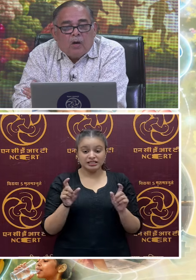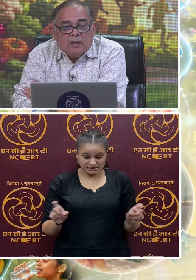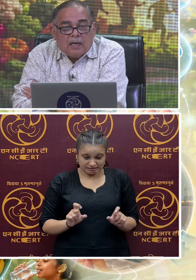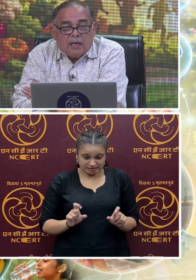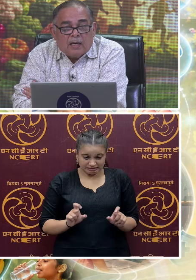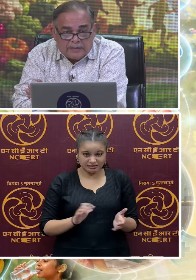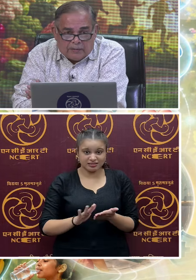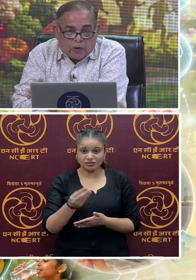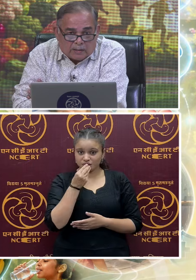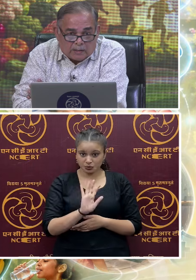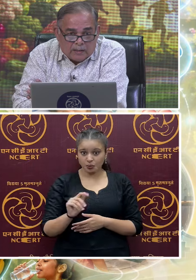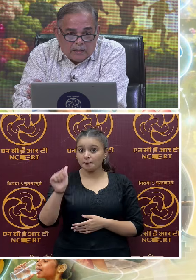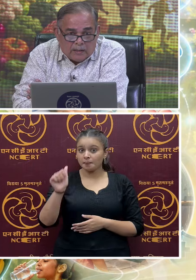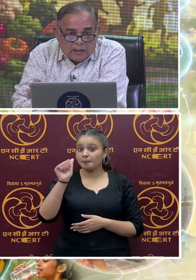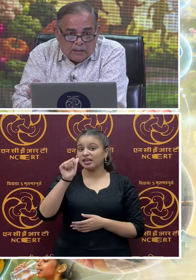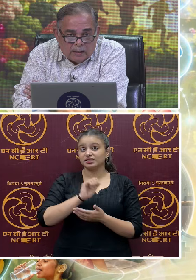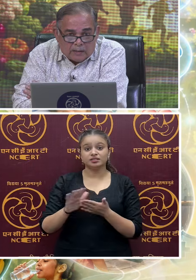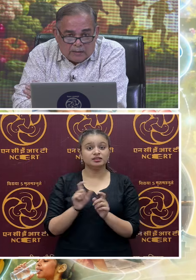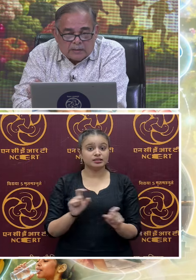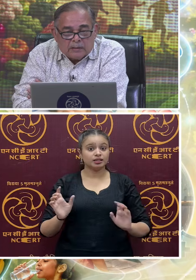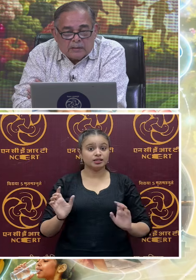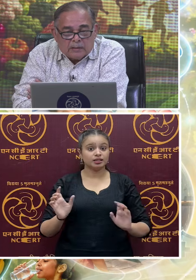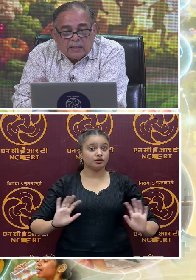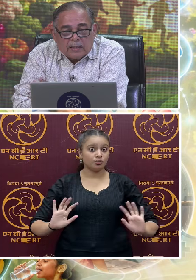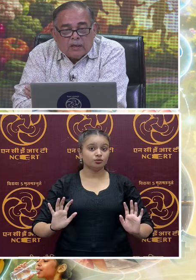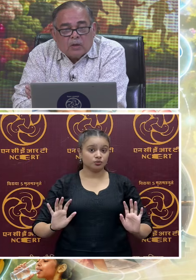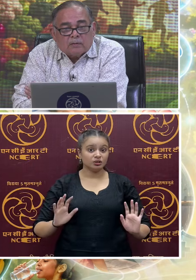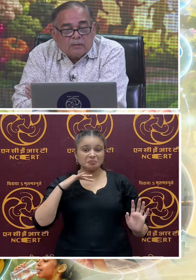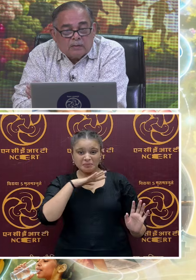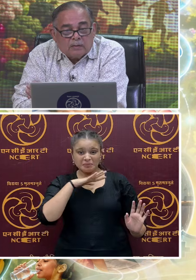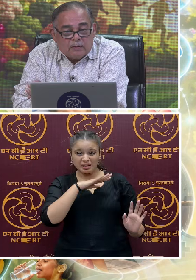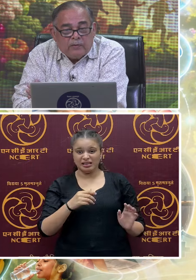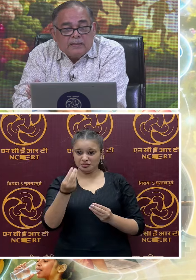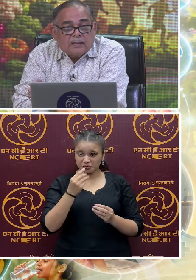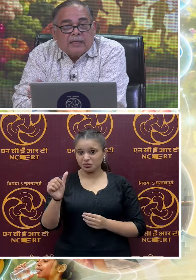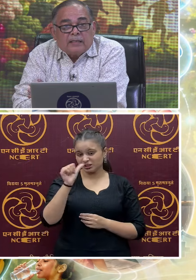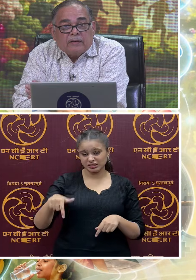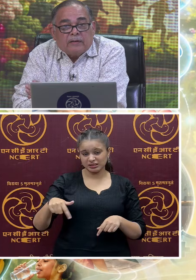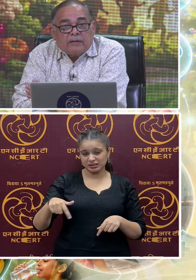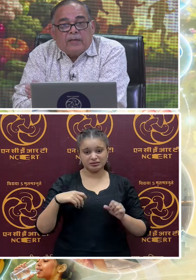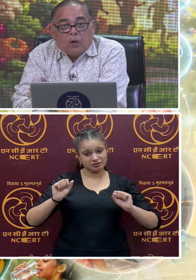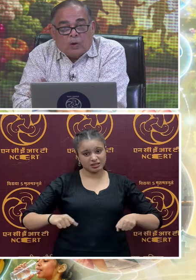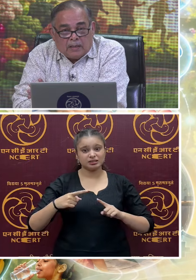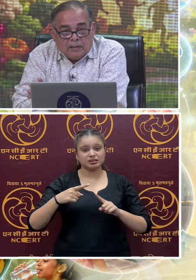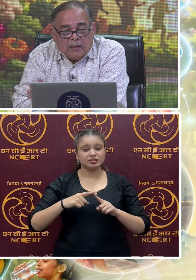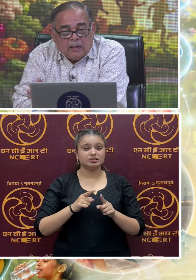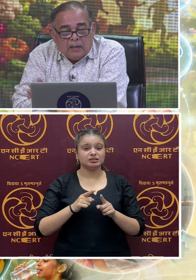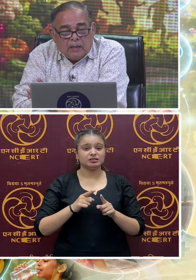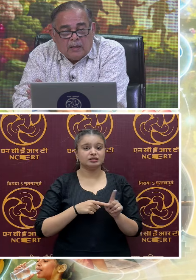food or unsafe water. This can cause severe diseases like typhoid,